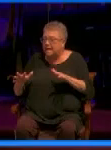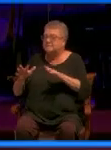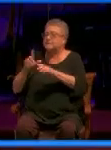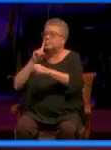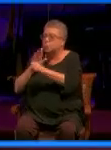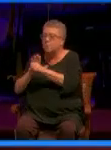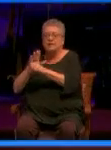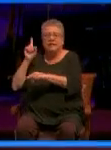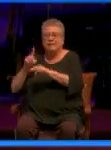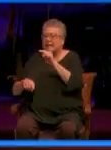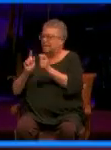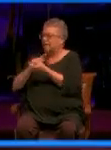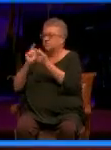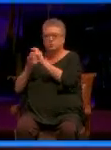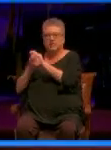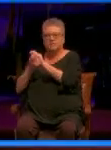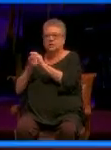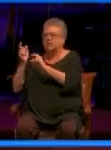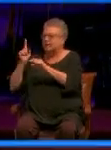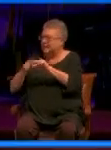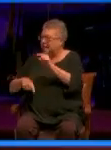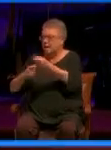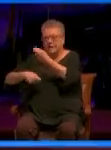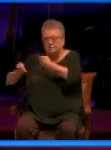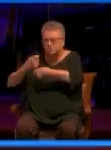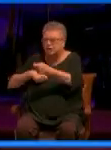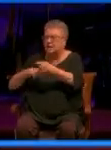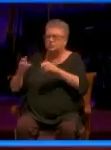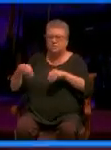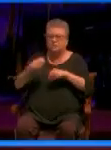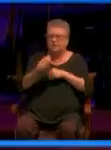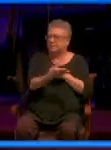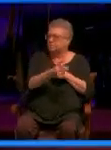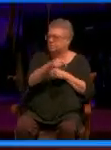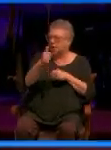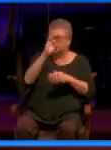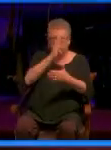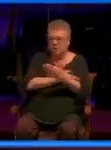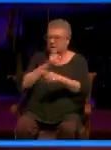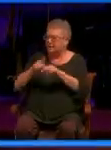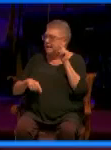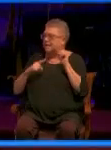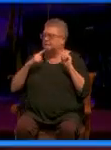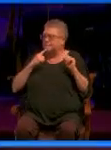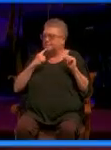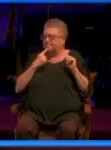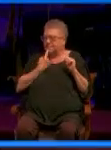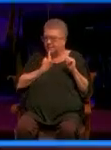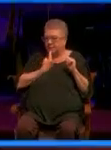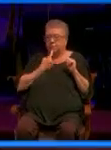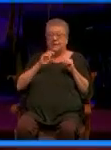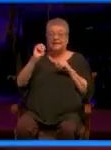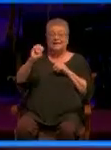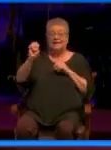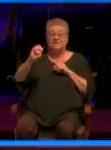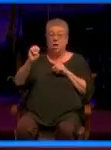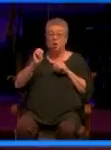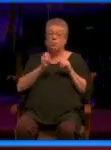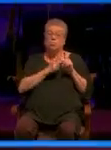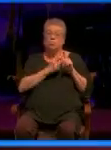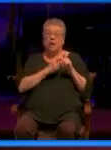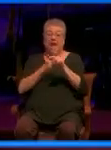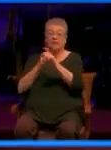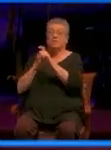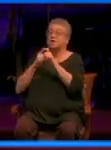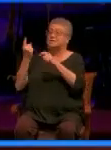He cannot go back on what he has done, and he is bitter. Now, you know, Esau went around all over town telling everybody, today's the